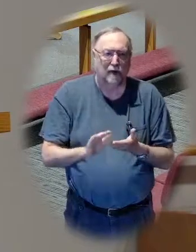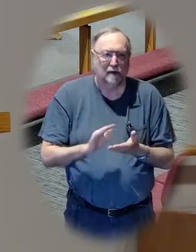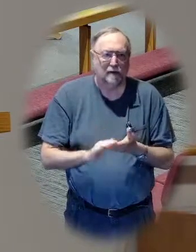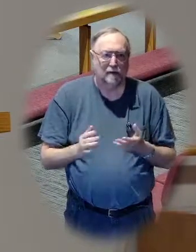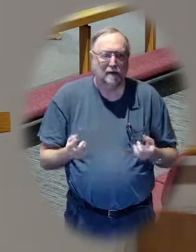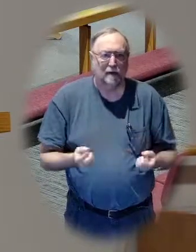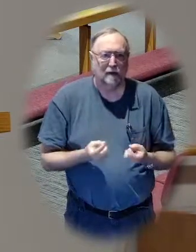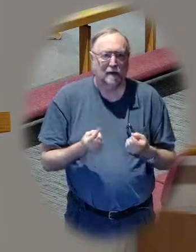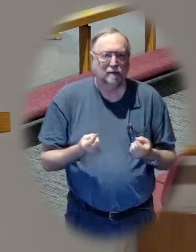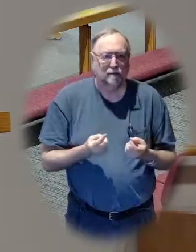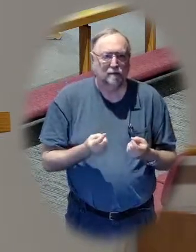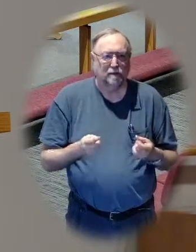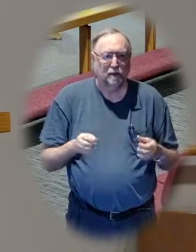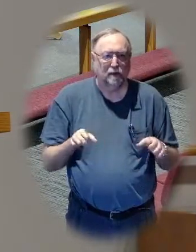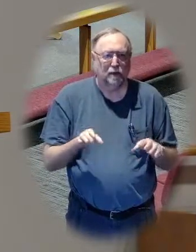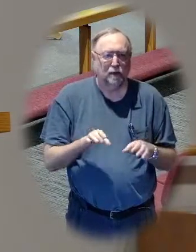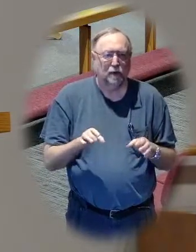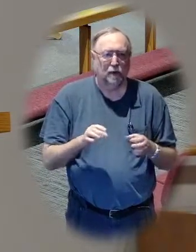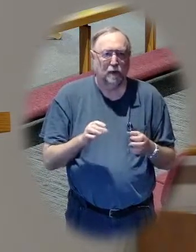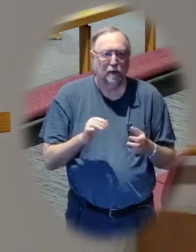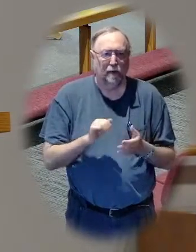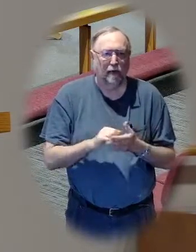He's doing that for us.